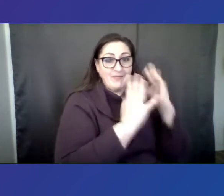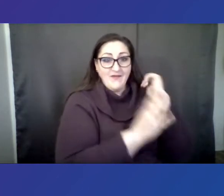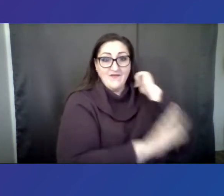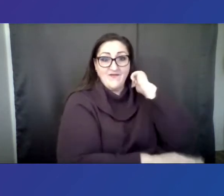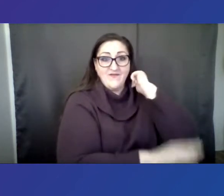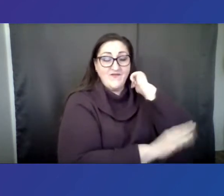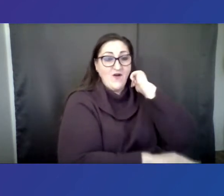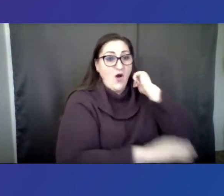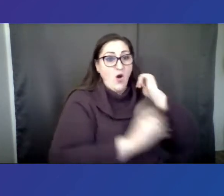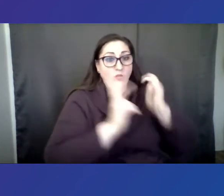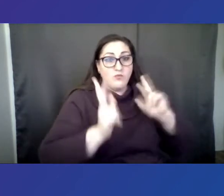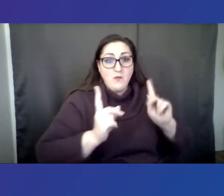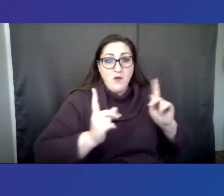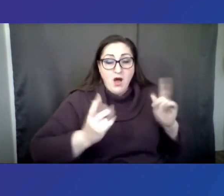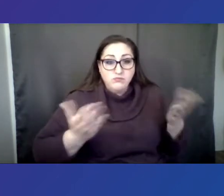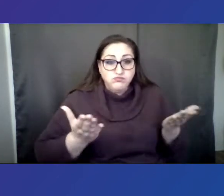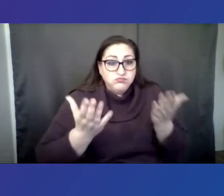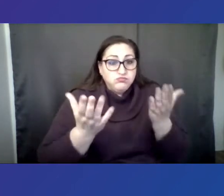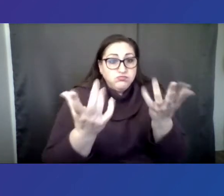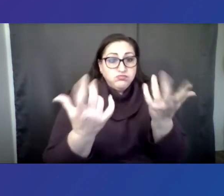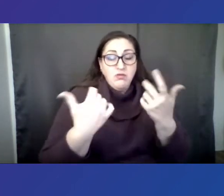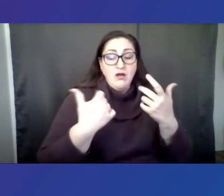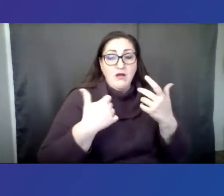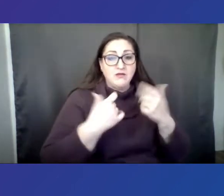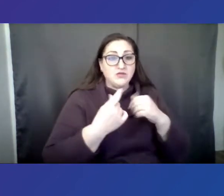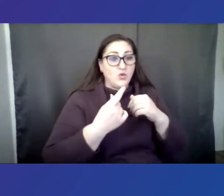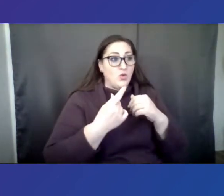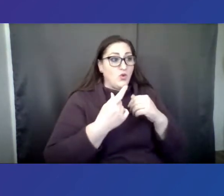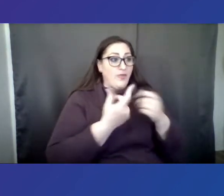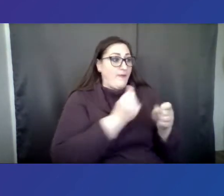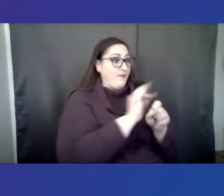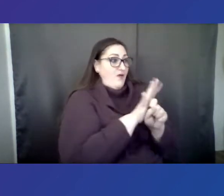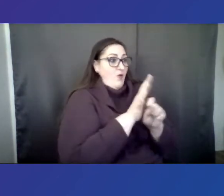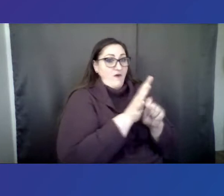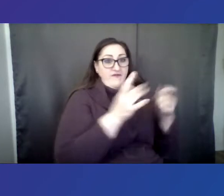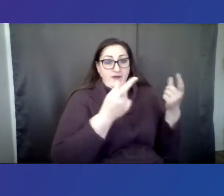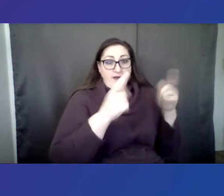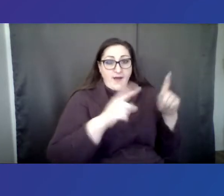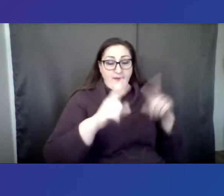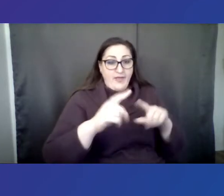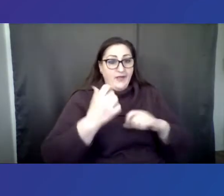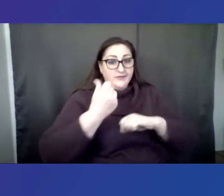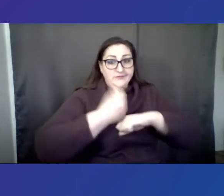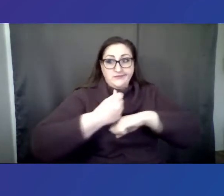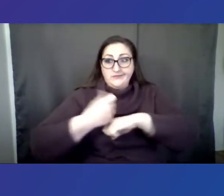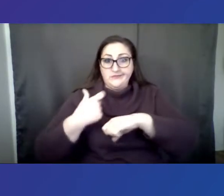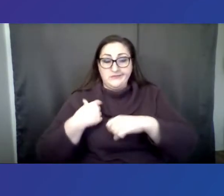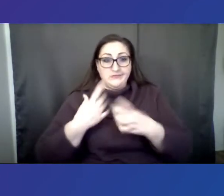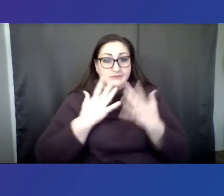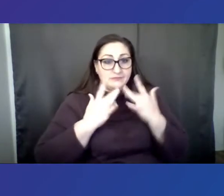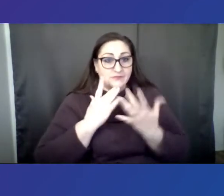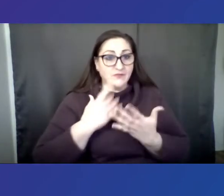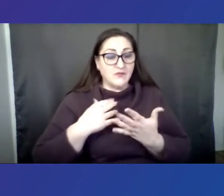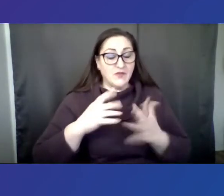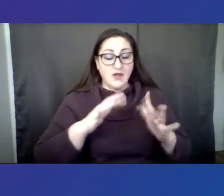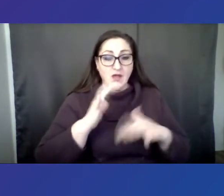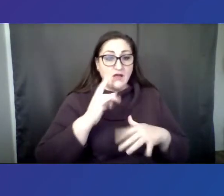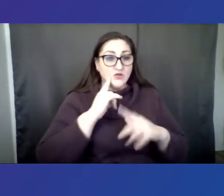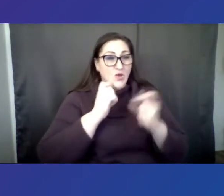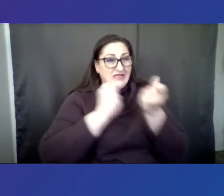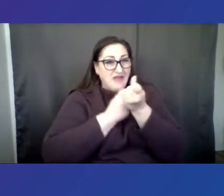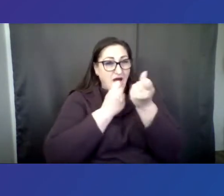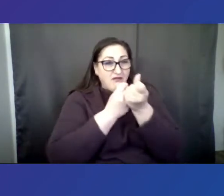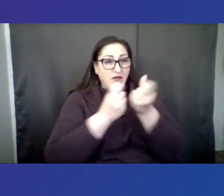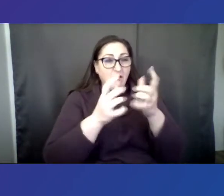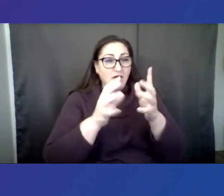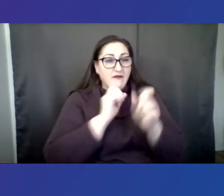pandemic. Dance Rising NYC is a platform for embodied advocacy that affirms the importance of